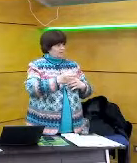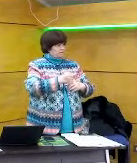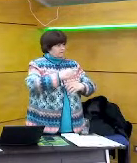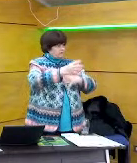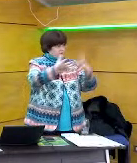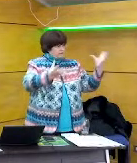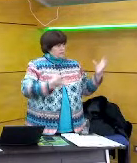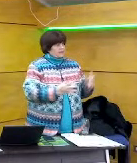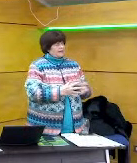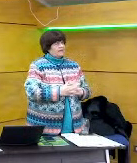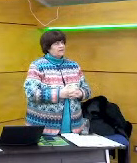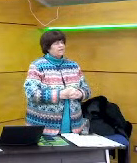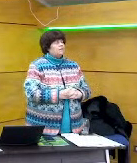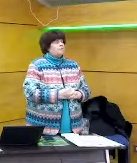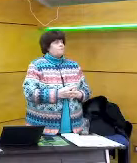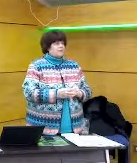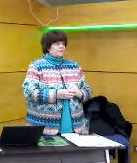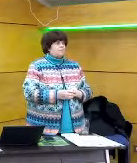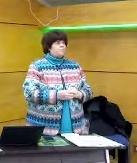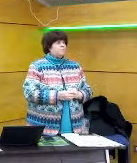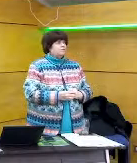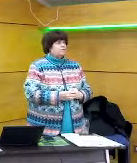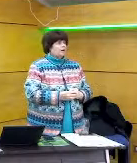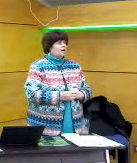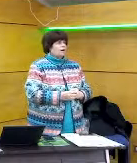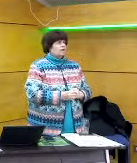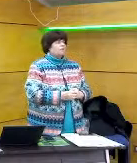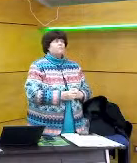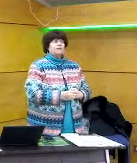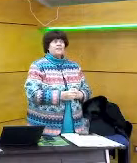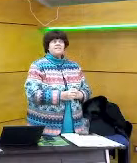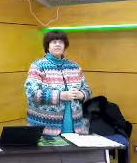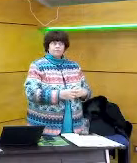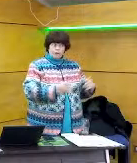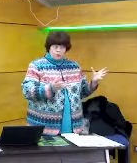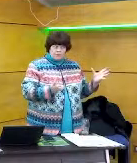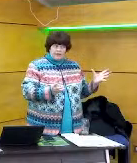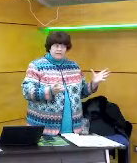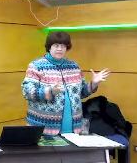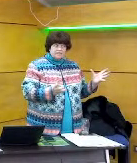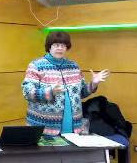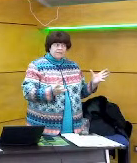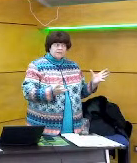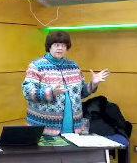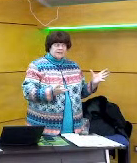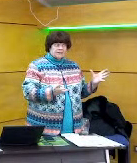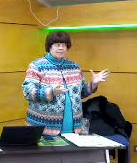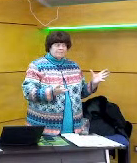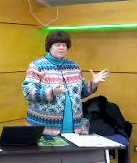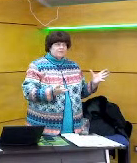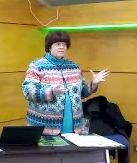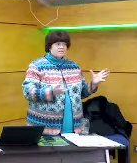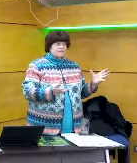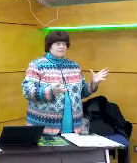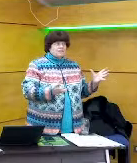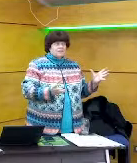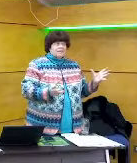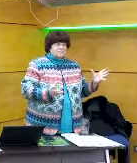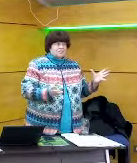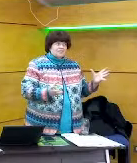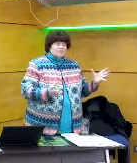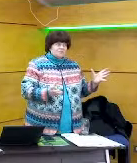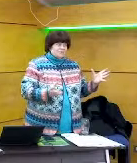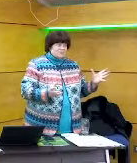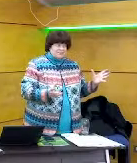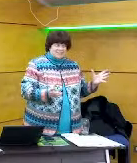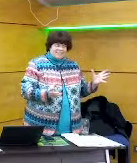Expand that. And many people are afraid to give an open-ended assignment like that because they're not